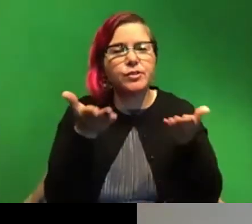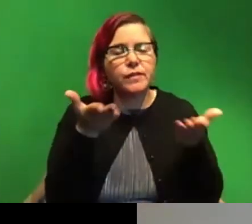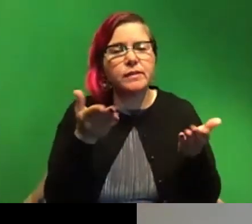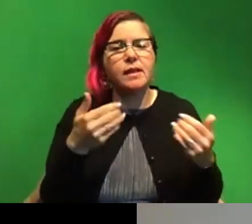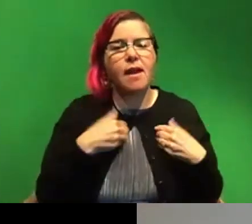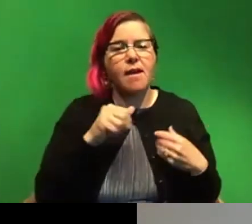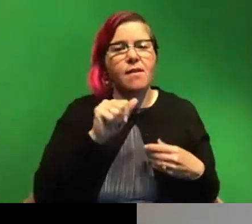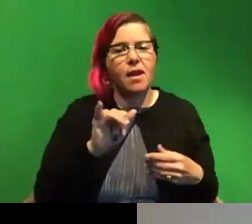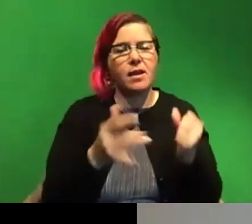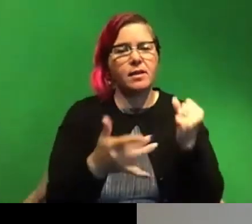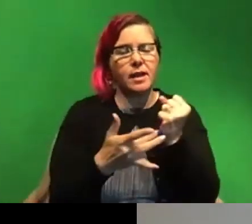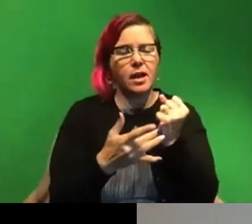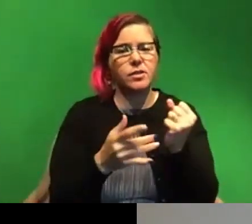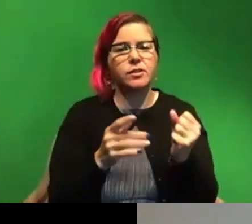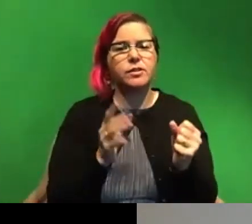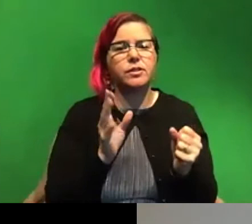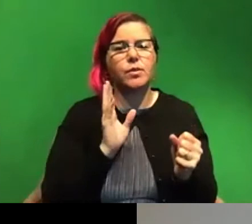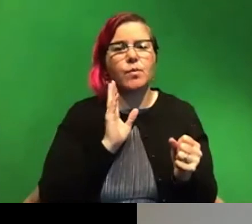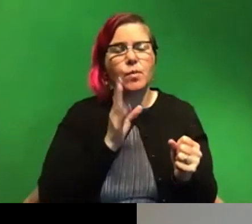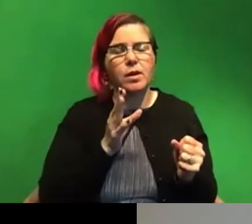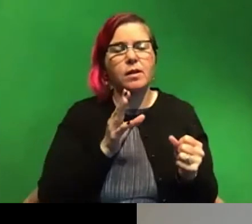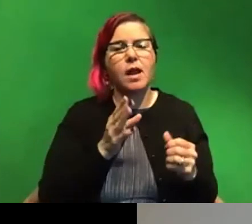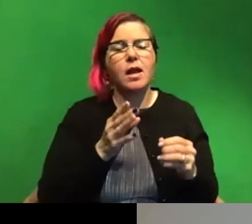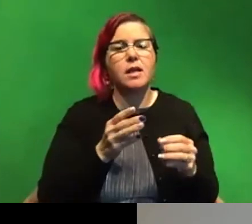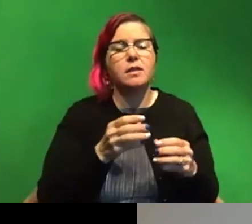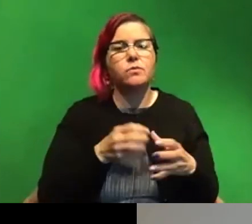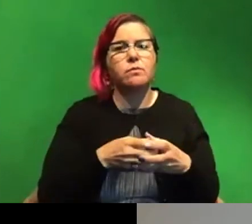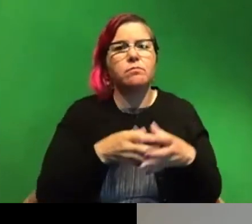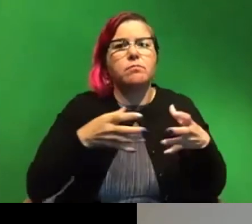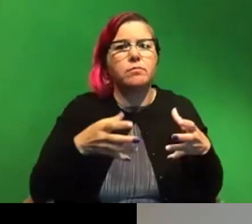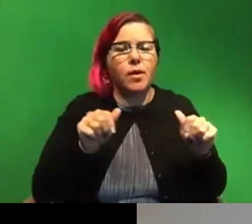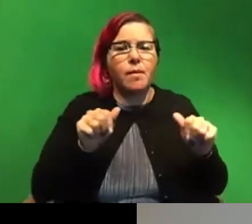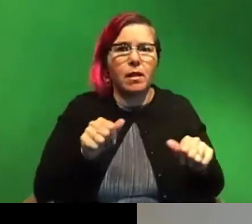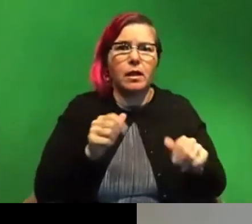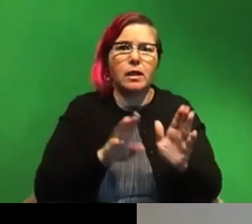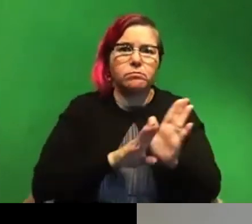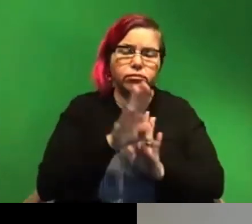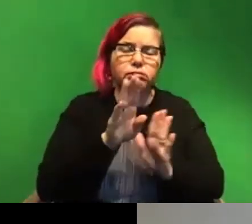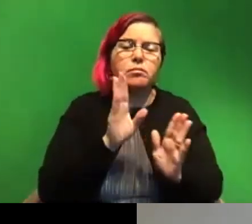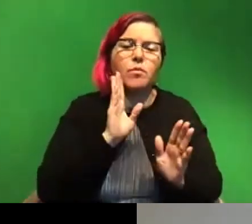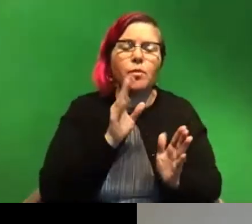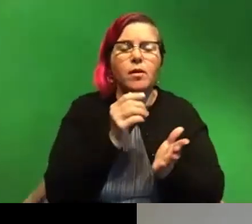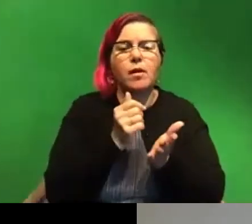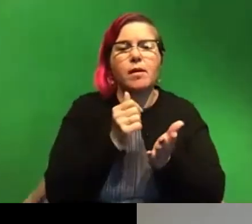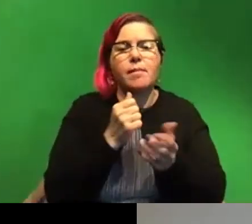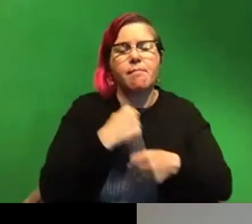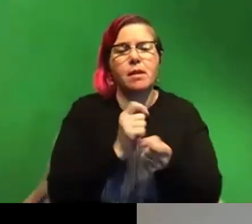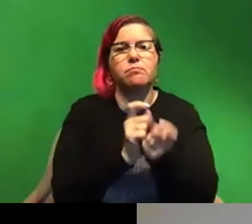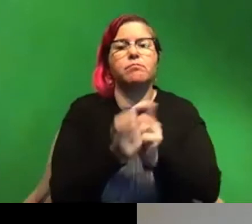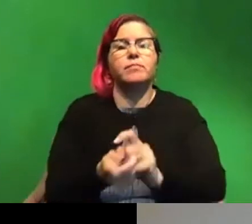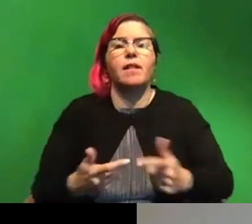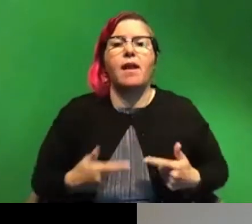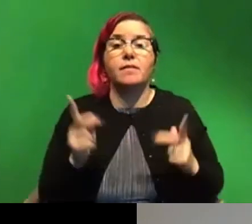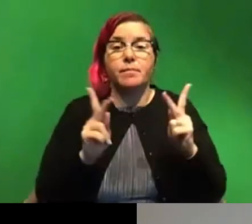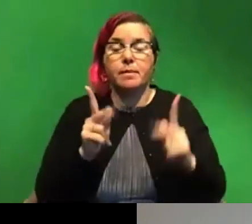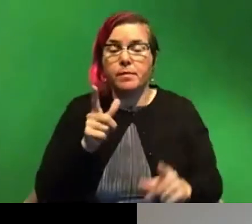AI technologies that are going to, as we increase, you know, our abilities, they're really going to be able to make some drastic changes in the lives of people